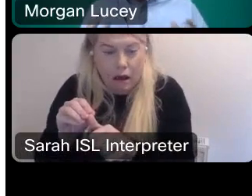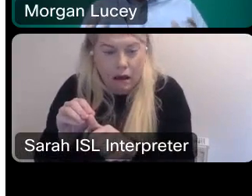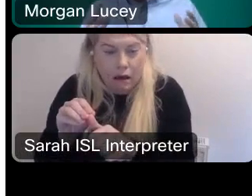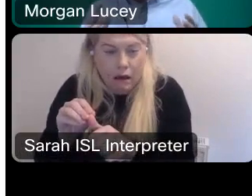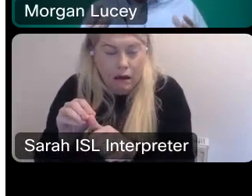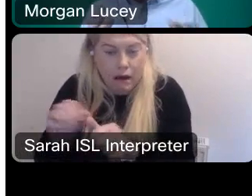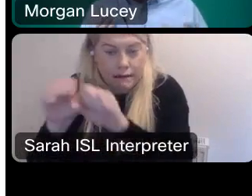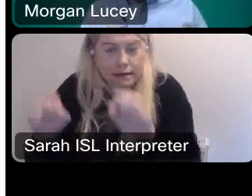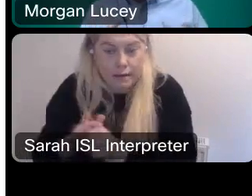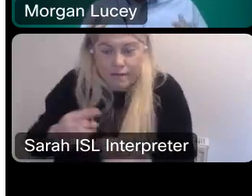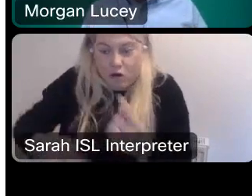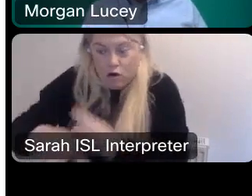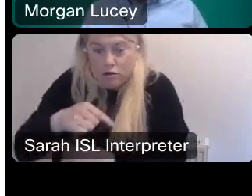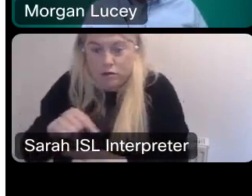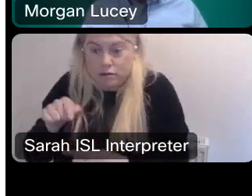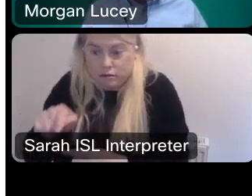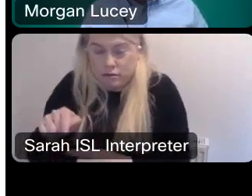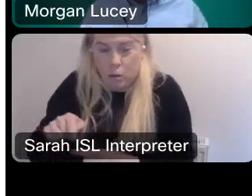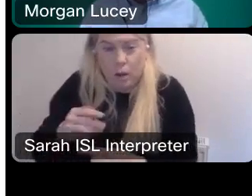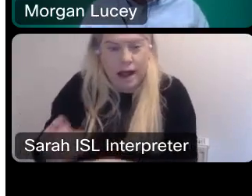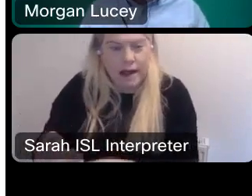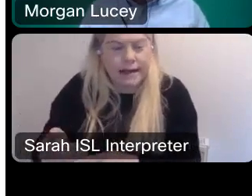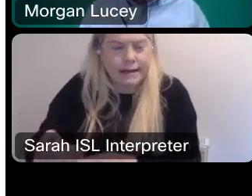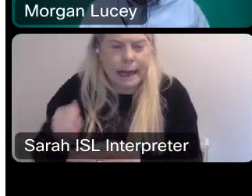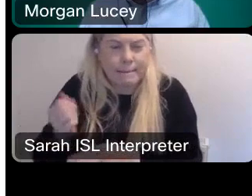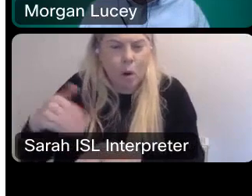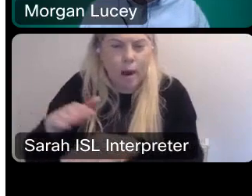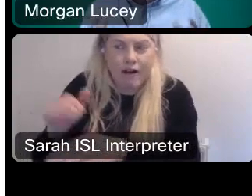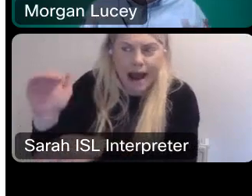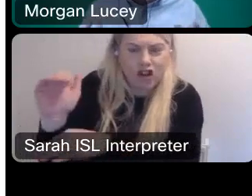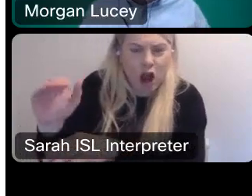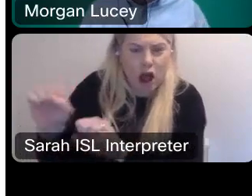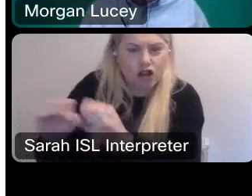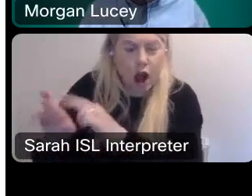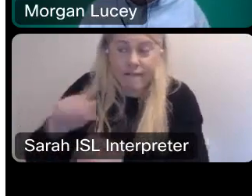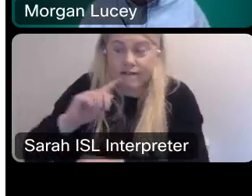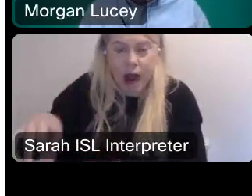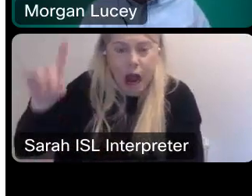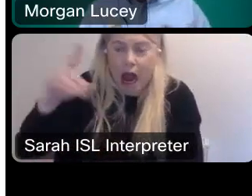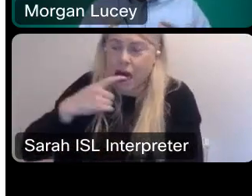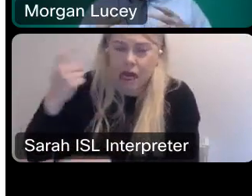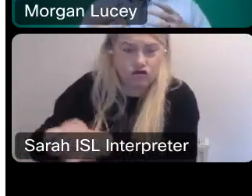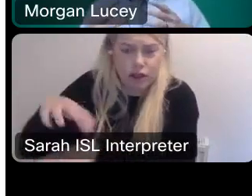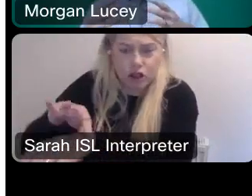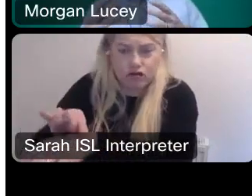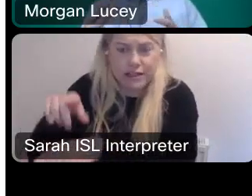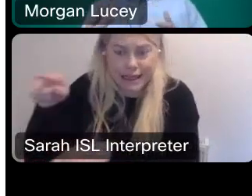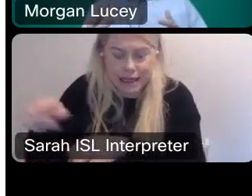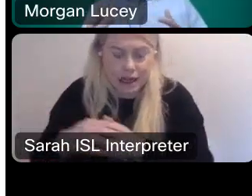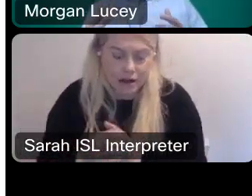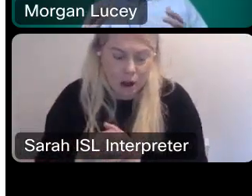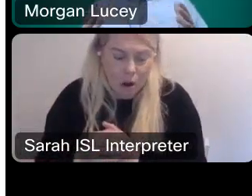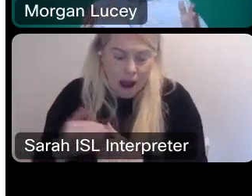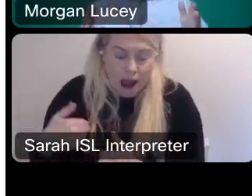is kept on external servers that have a very high security rating. So the reason I'm explaining that